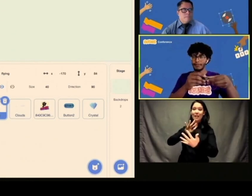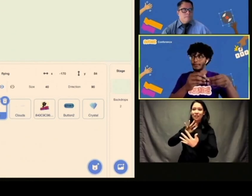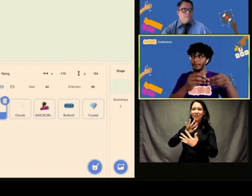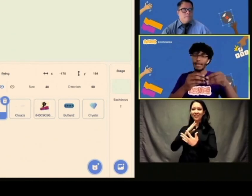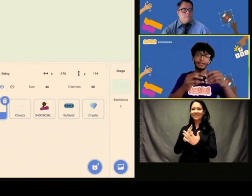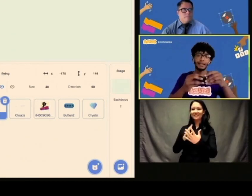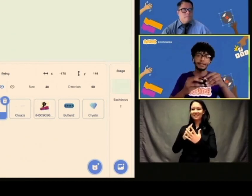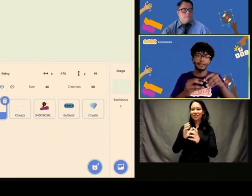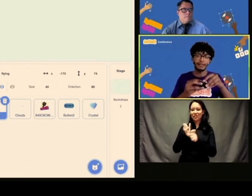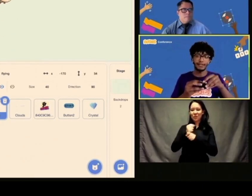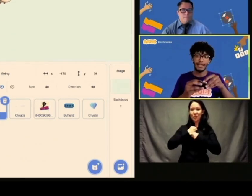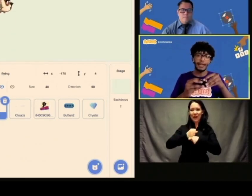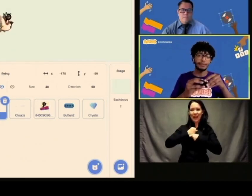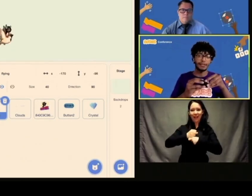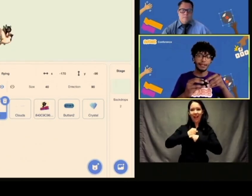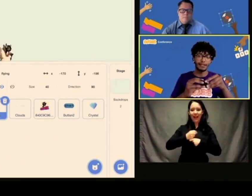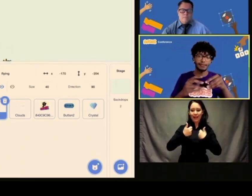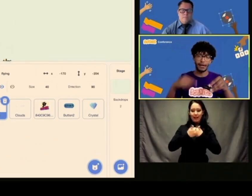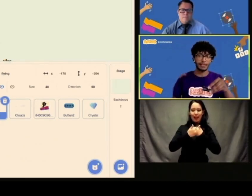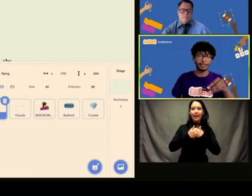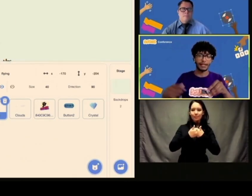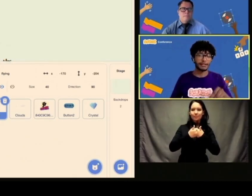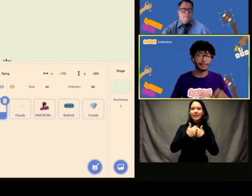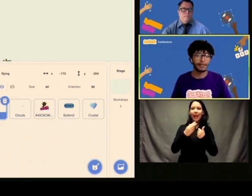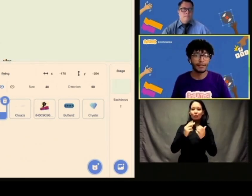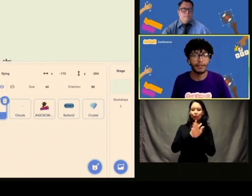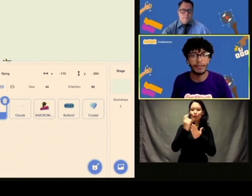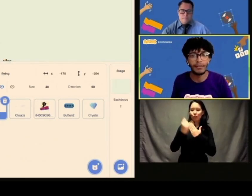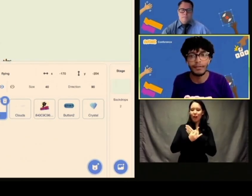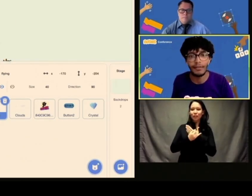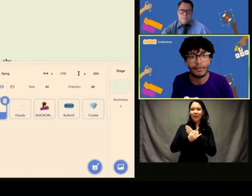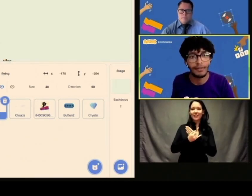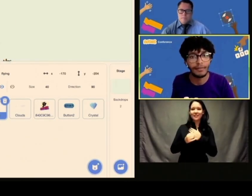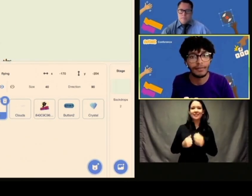to create these games and these projects.